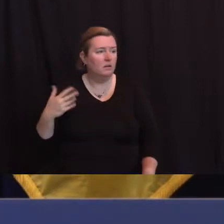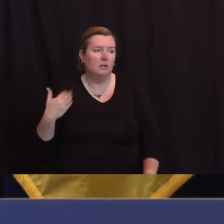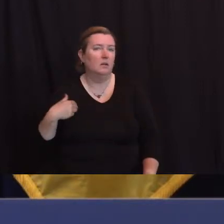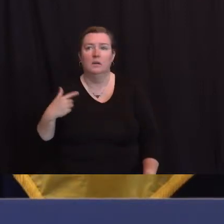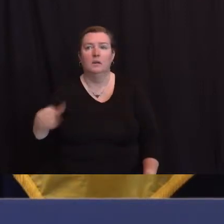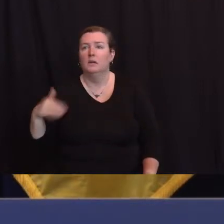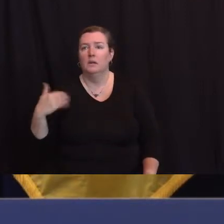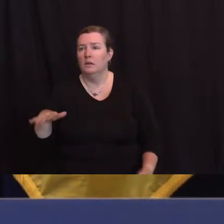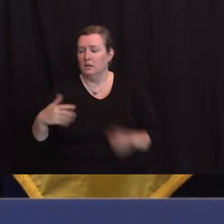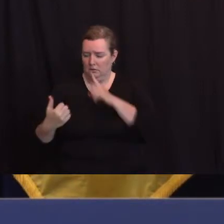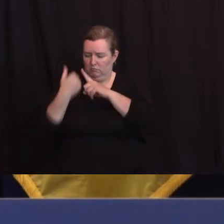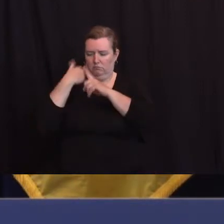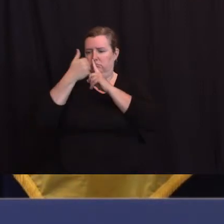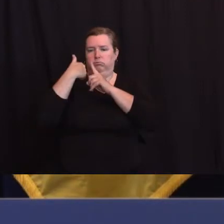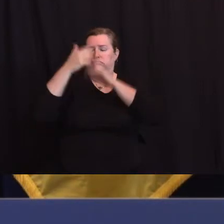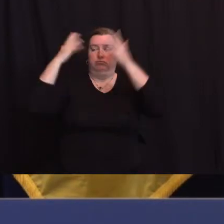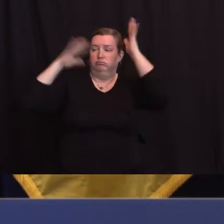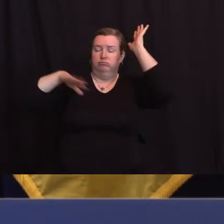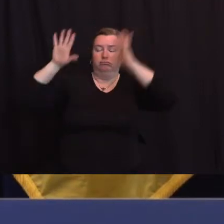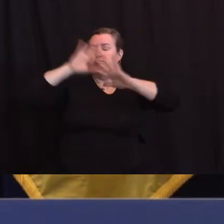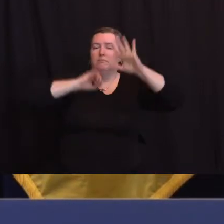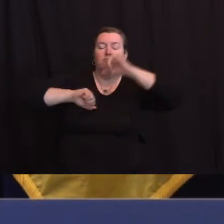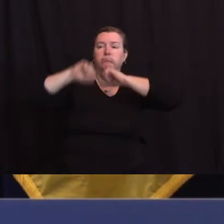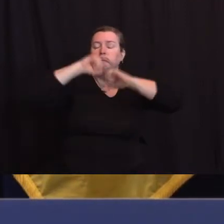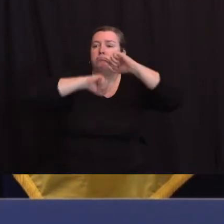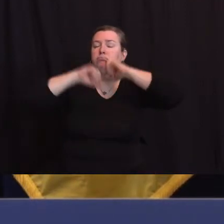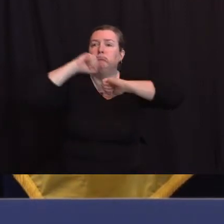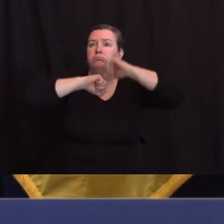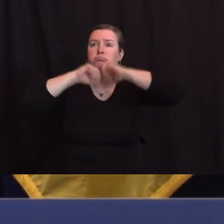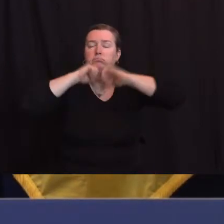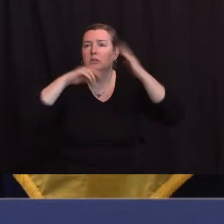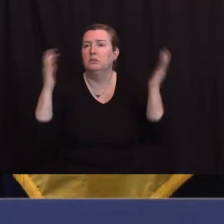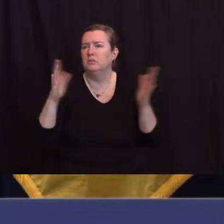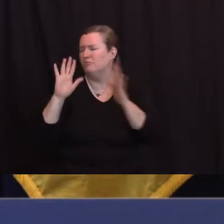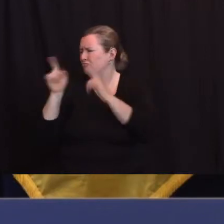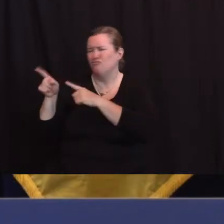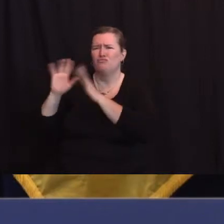done an extraordinary job. I'll let her address that.